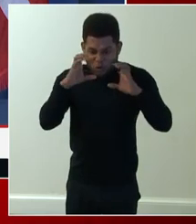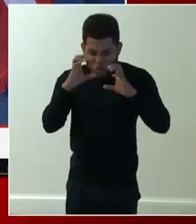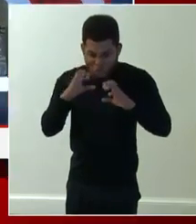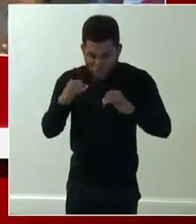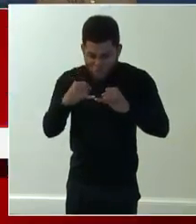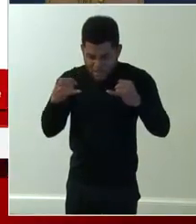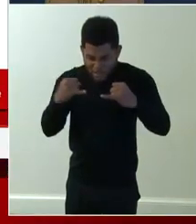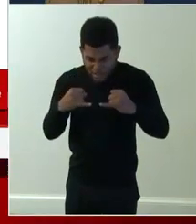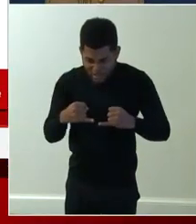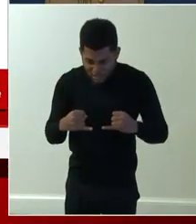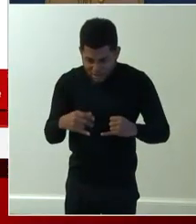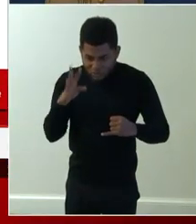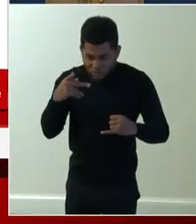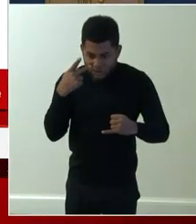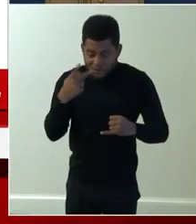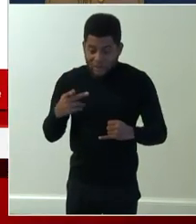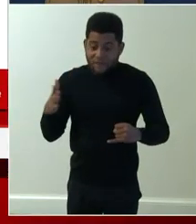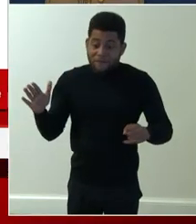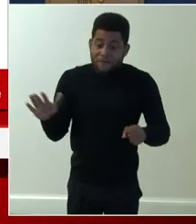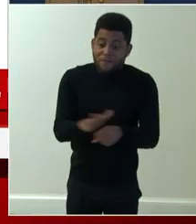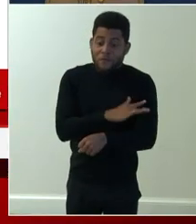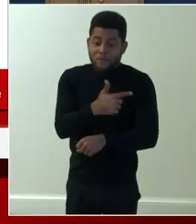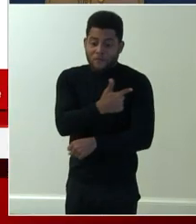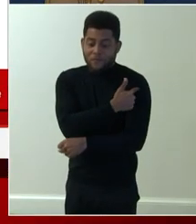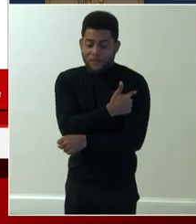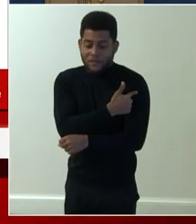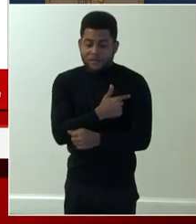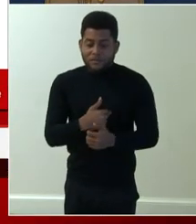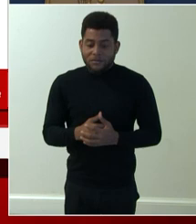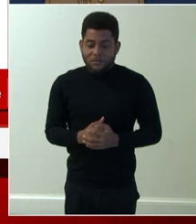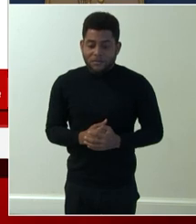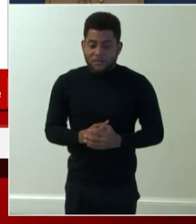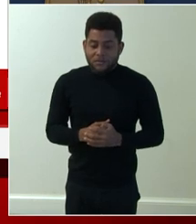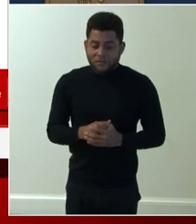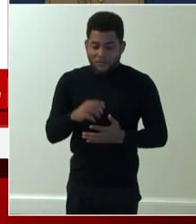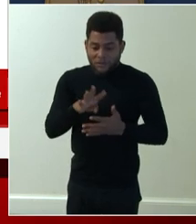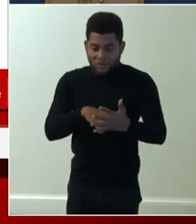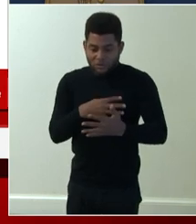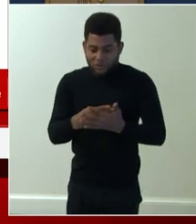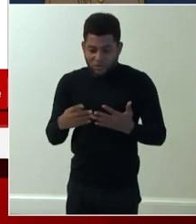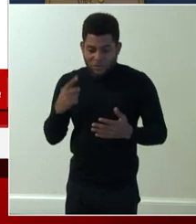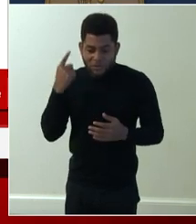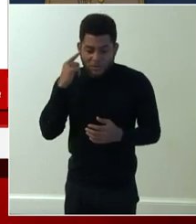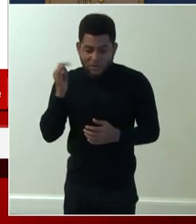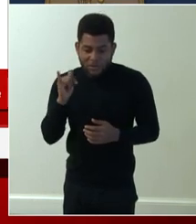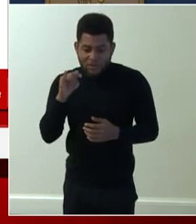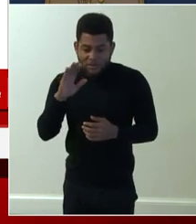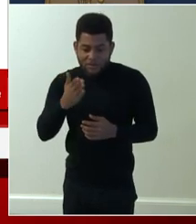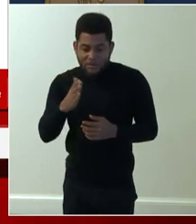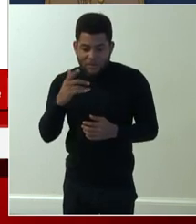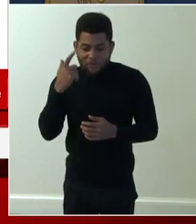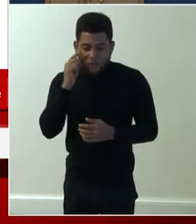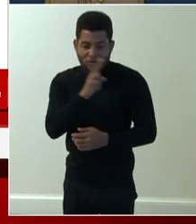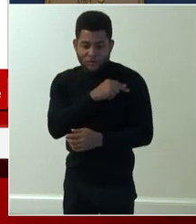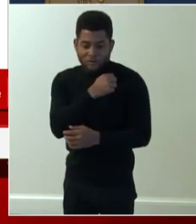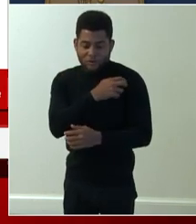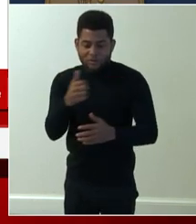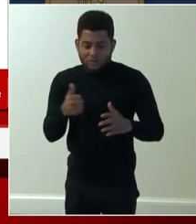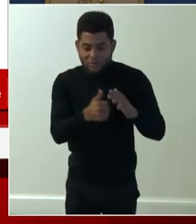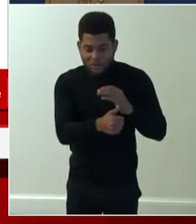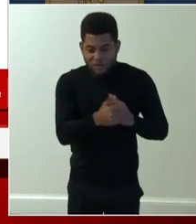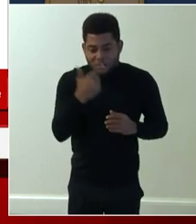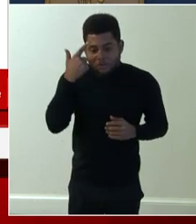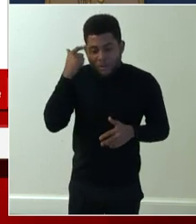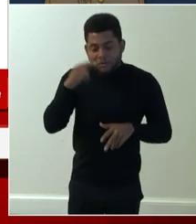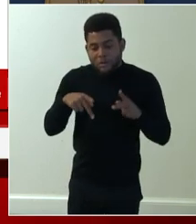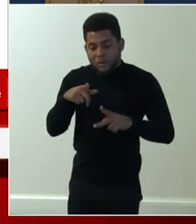fully vaccinated. And I think this chart would look similar for hospitalizations because the people who